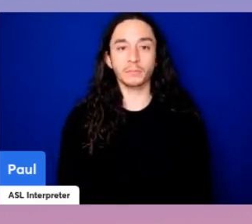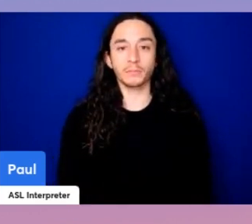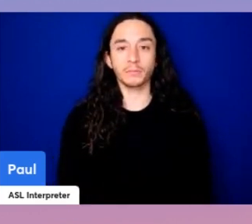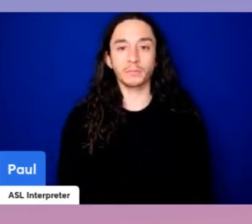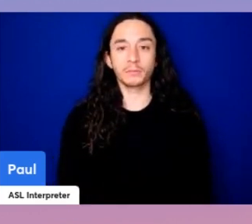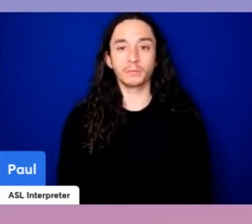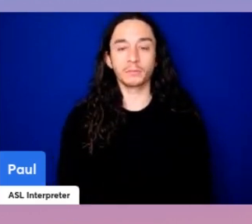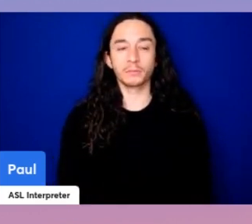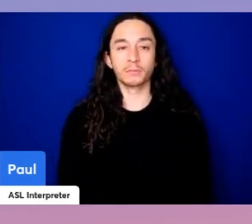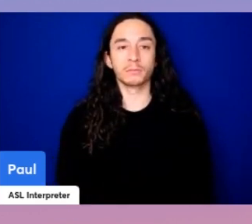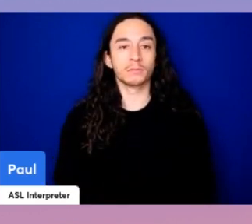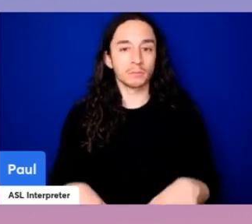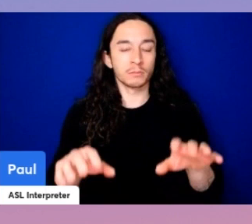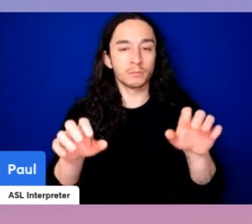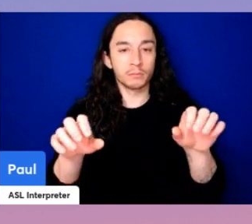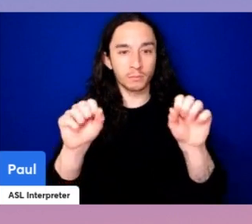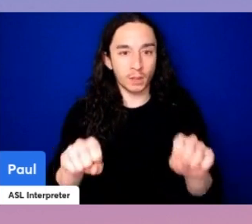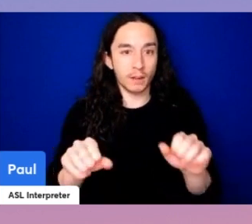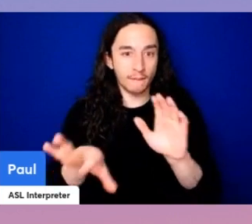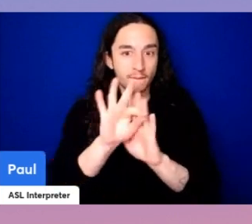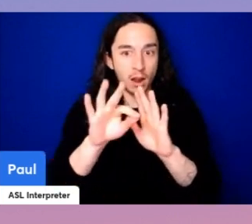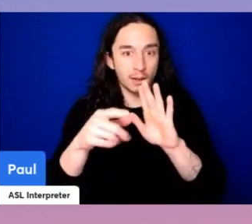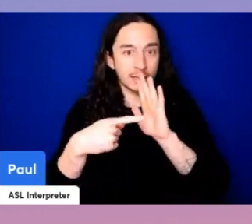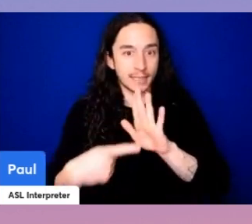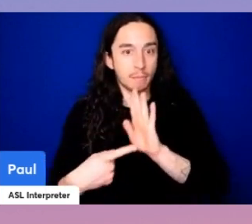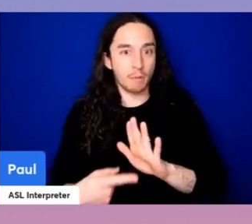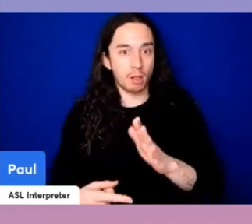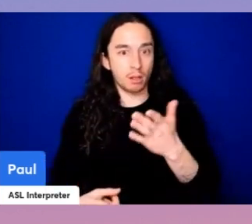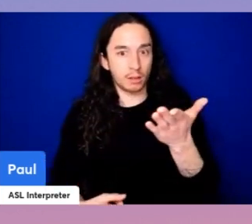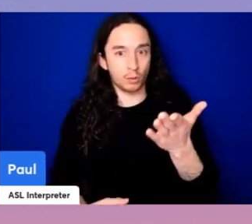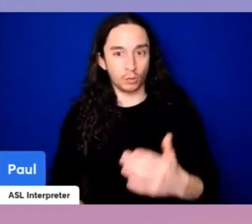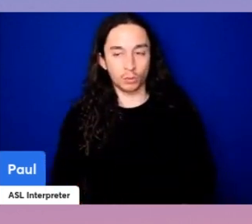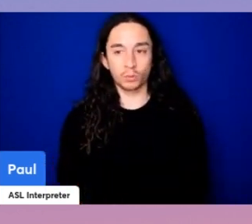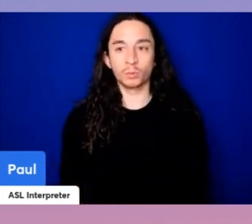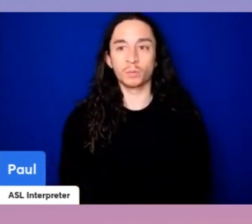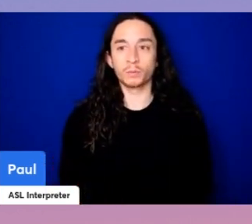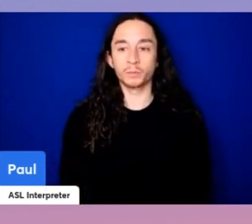You can find the example in here.